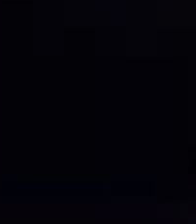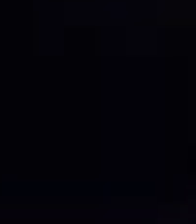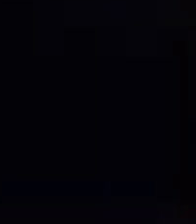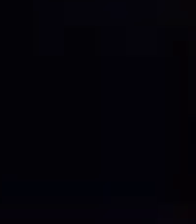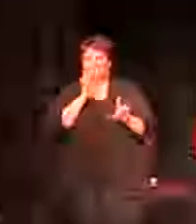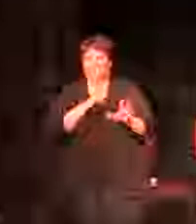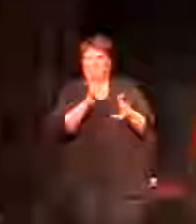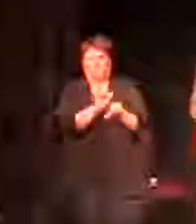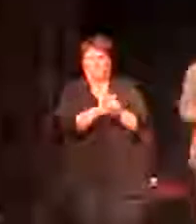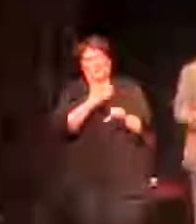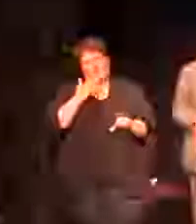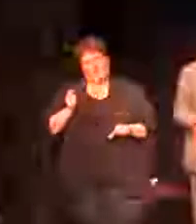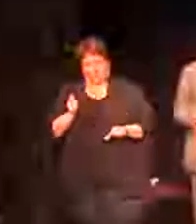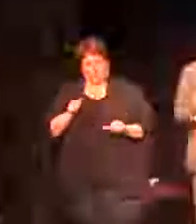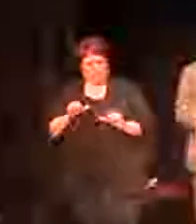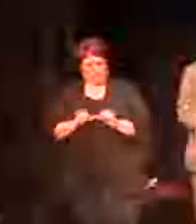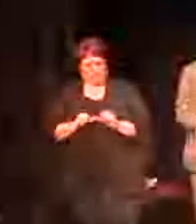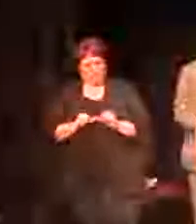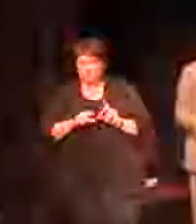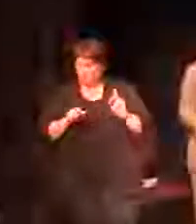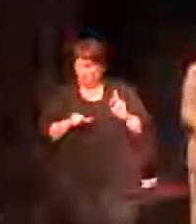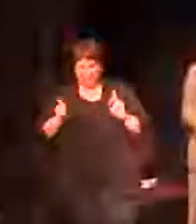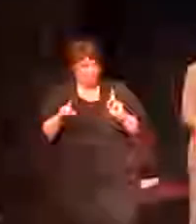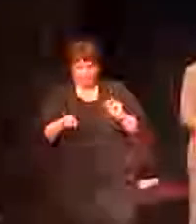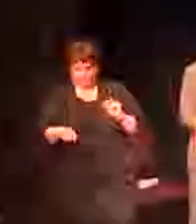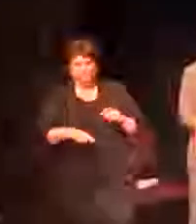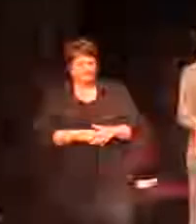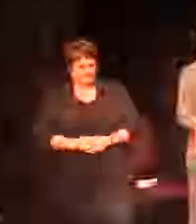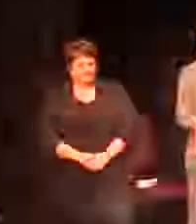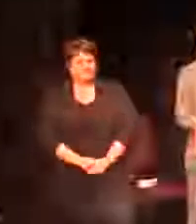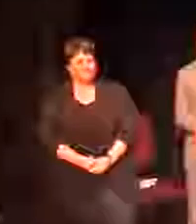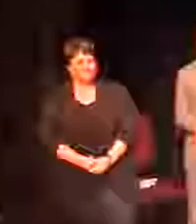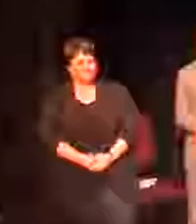well. So any other questions?